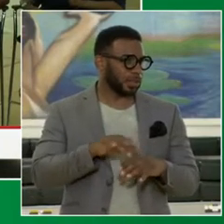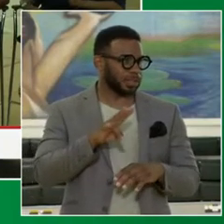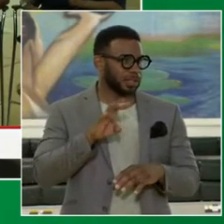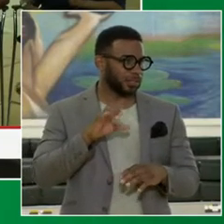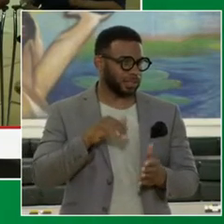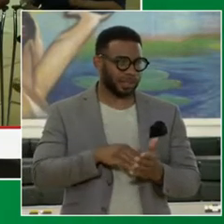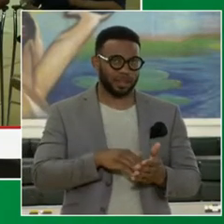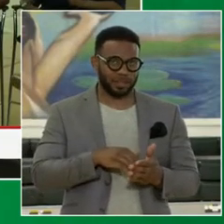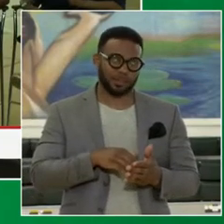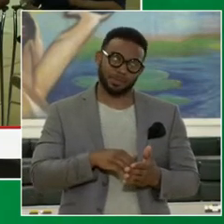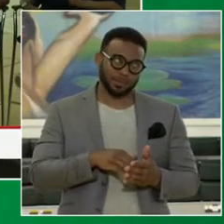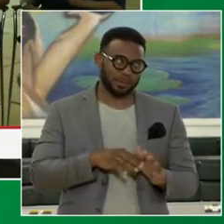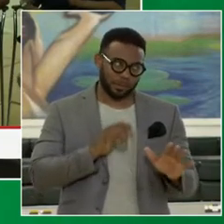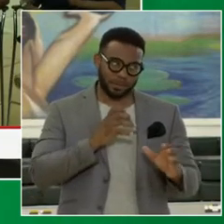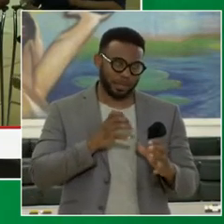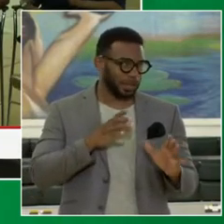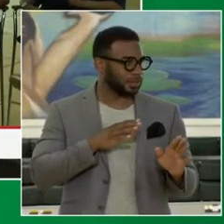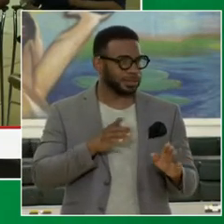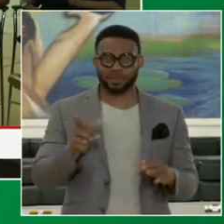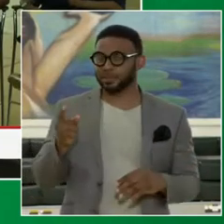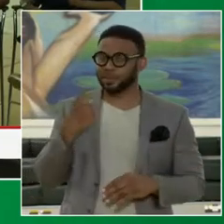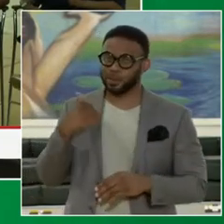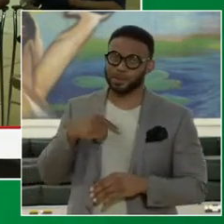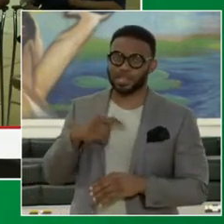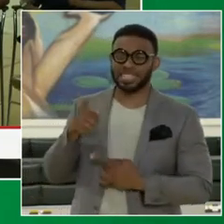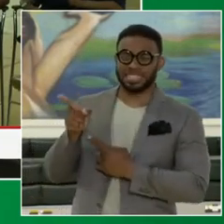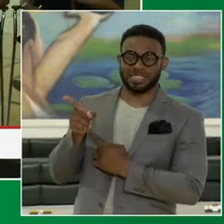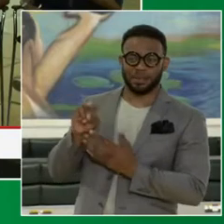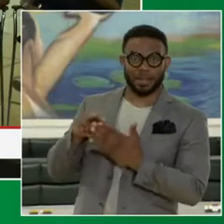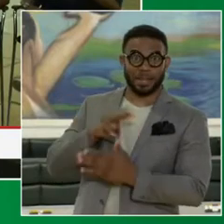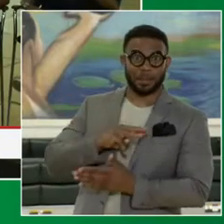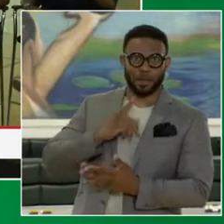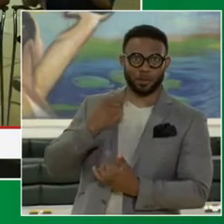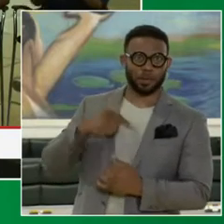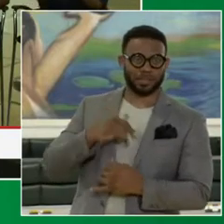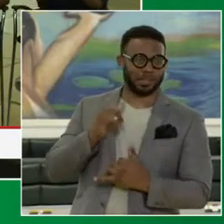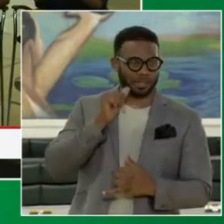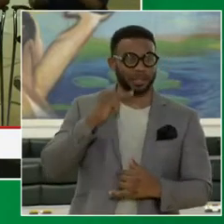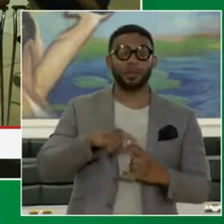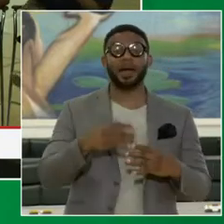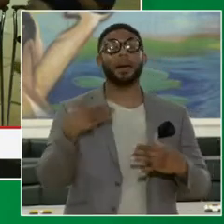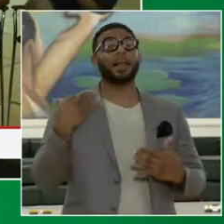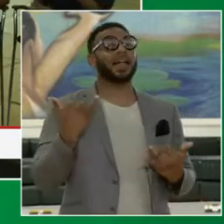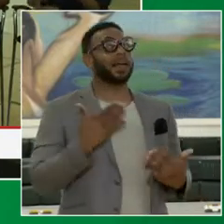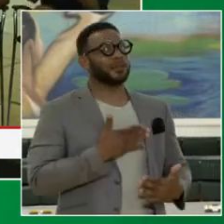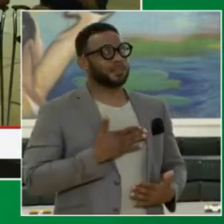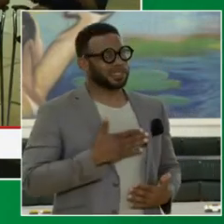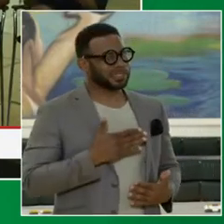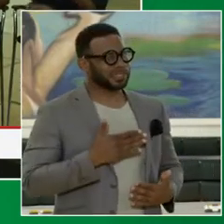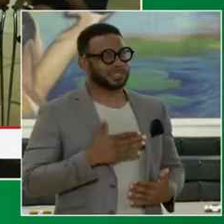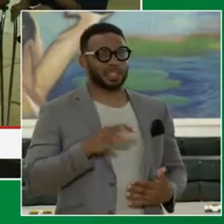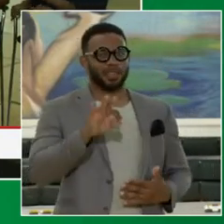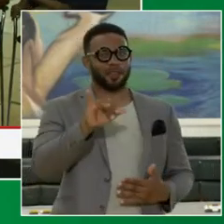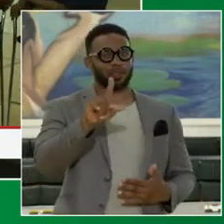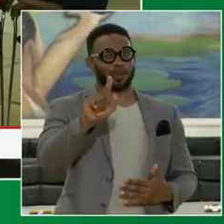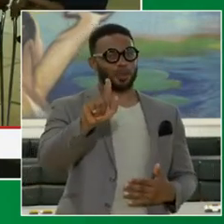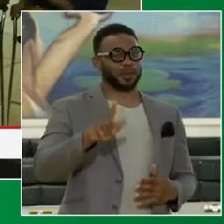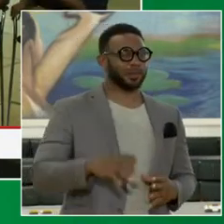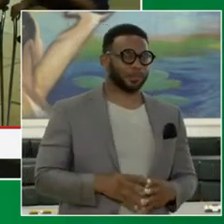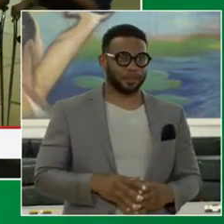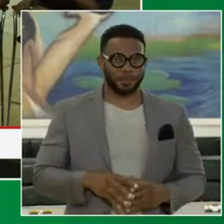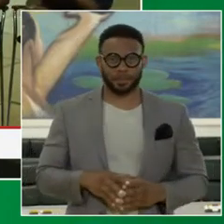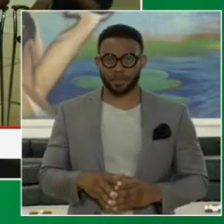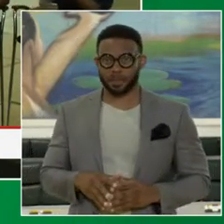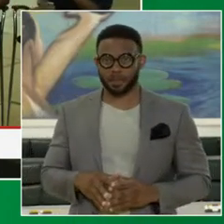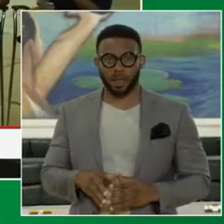700,000, right? Because there's a lot in this 59. She told us yesterday. In the 59 million. But apply now, though. But yeah, exactly. FY21. So actually,